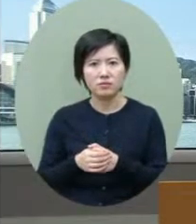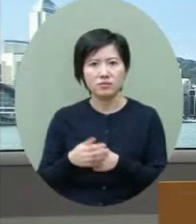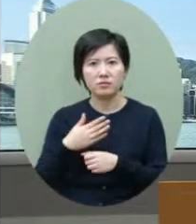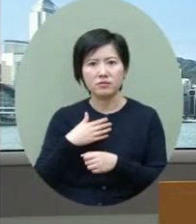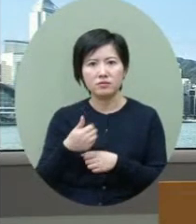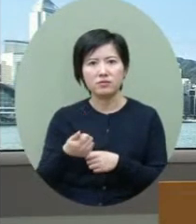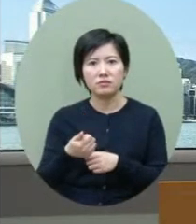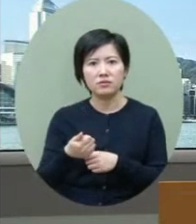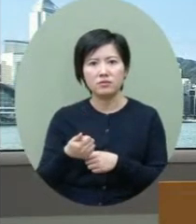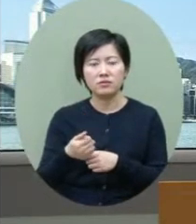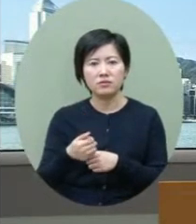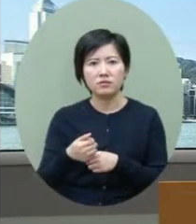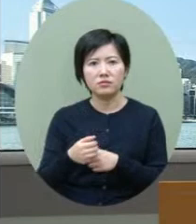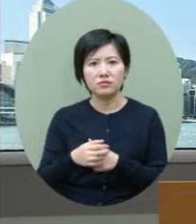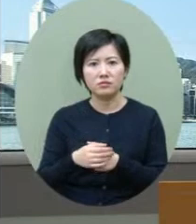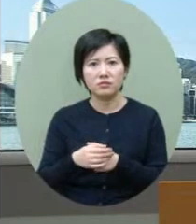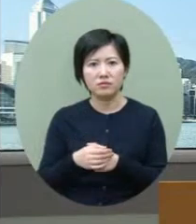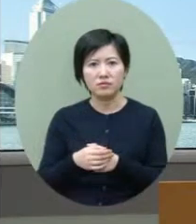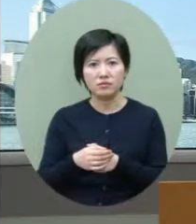Good afternoon.